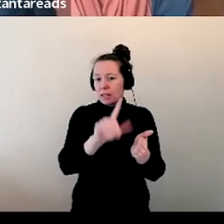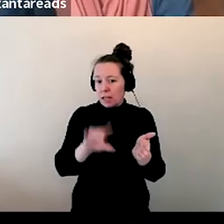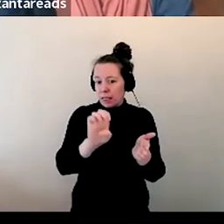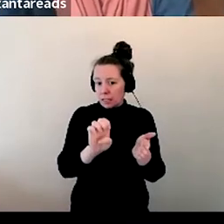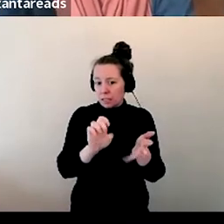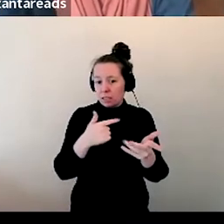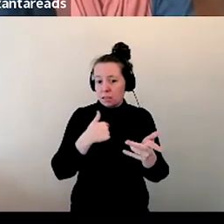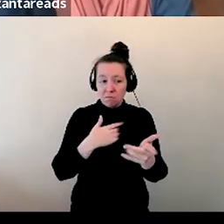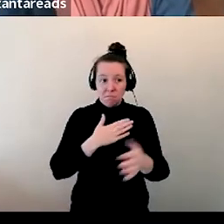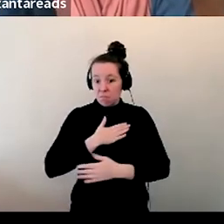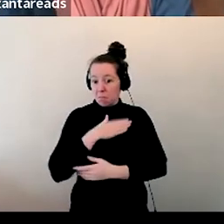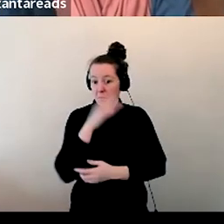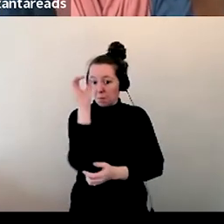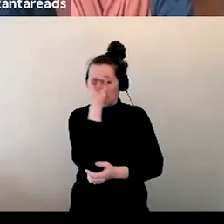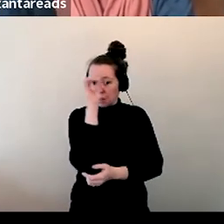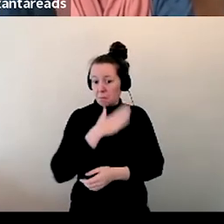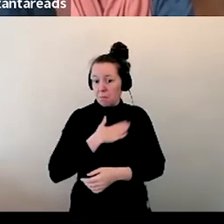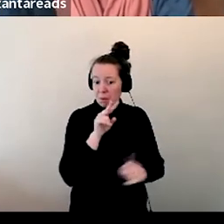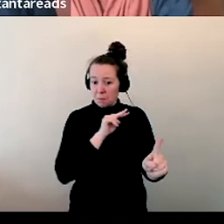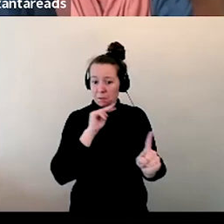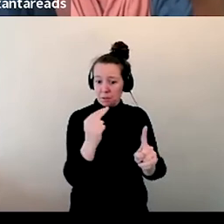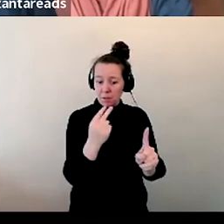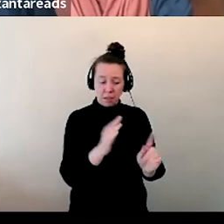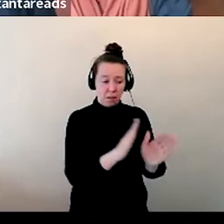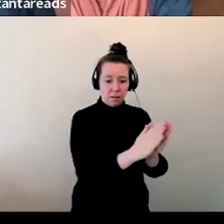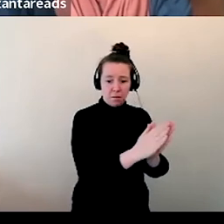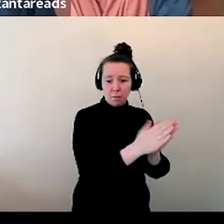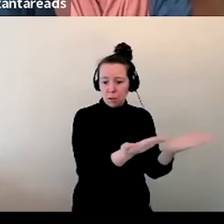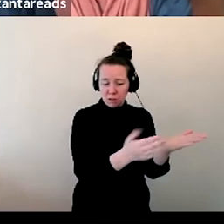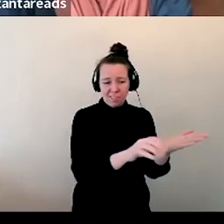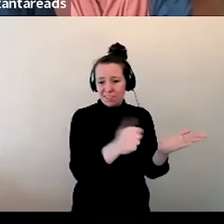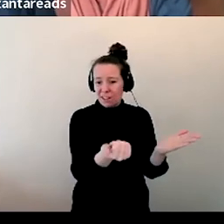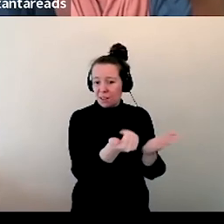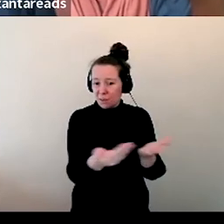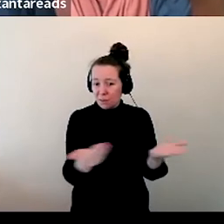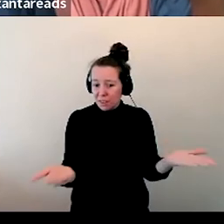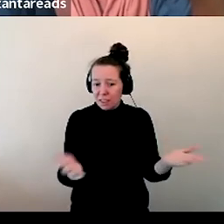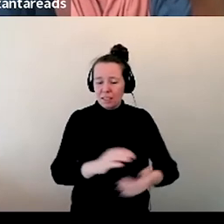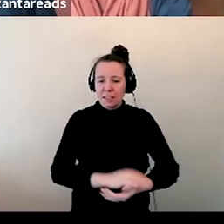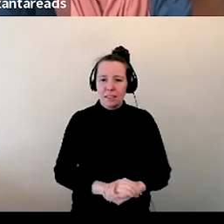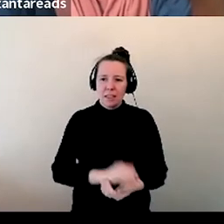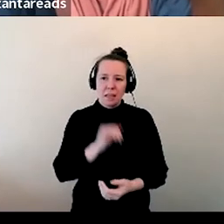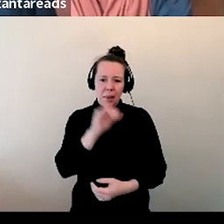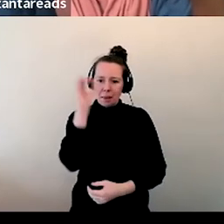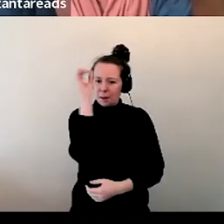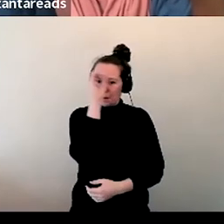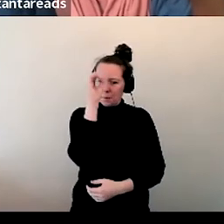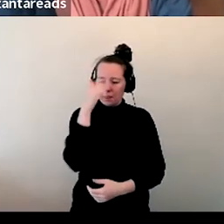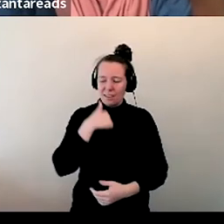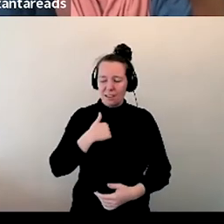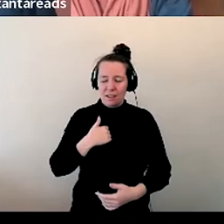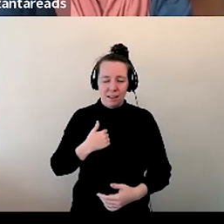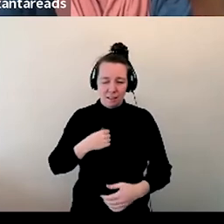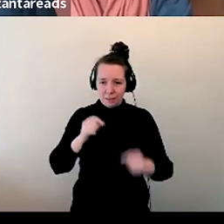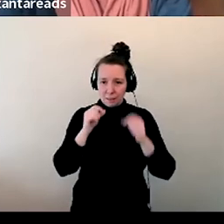my opinion on things and give my opinions on books. And this particular video was about how all of a sudden it seemed like none of us had friends during